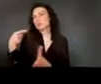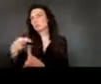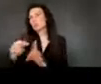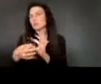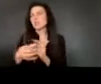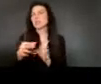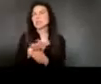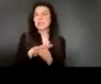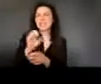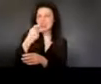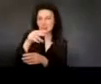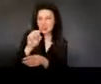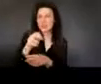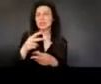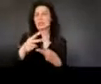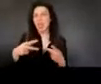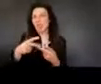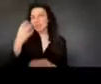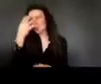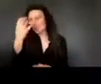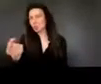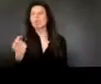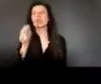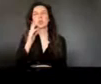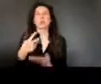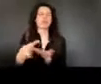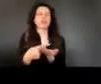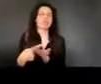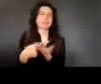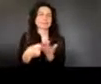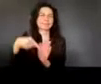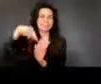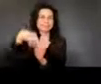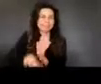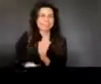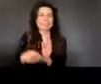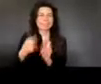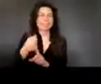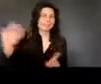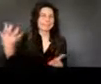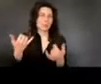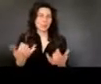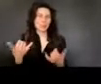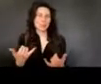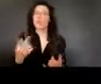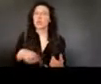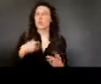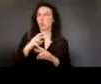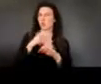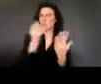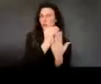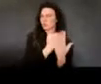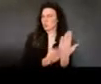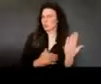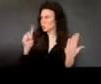be interrogating and thinking through a little bit today. We do have a few questions for our wonderful panelists, but before jumping in,